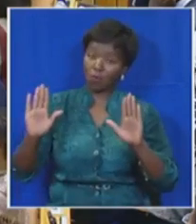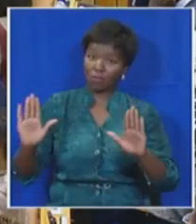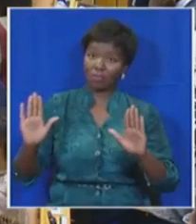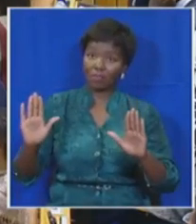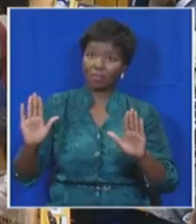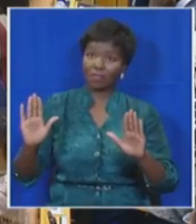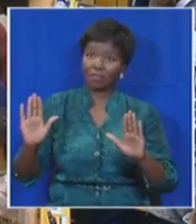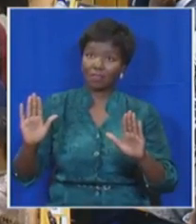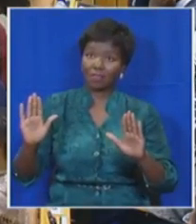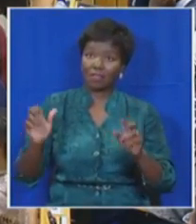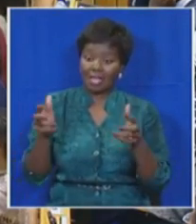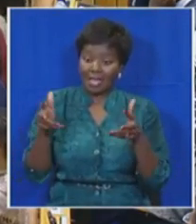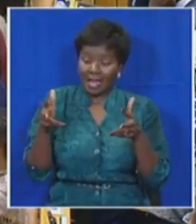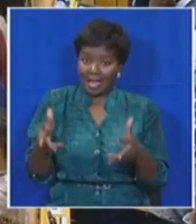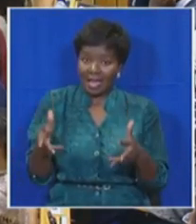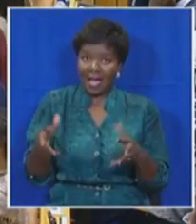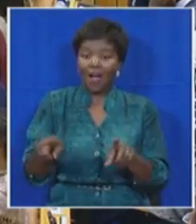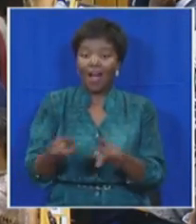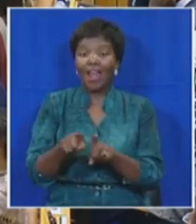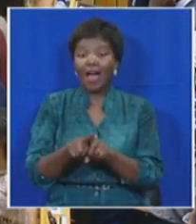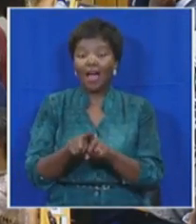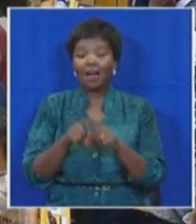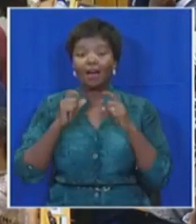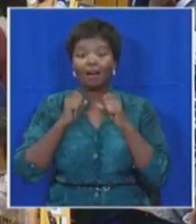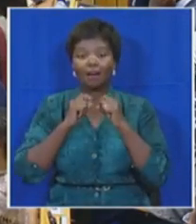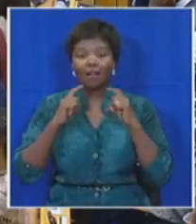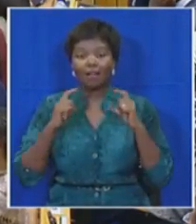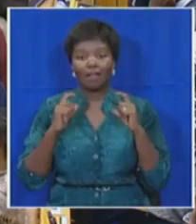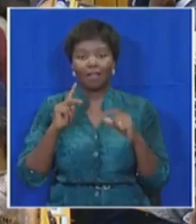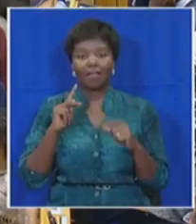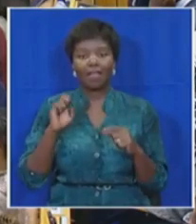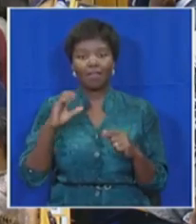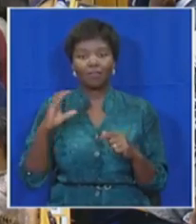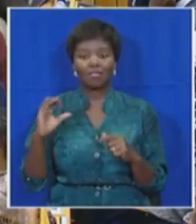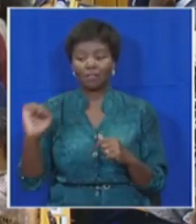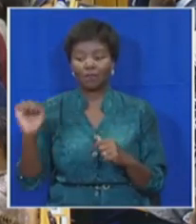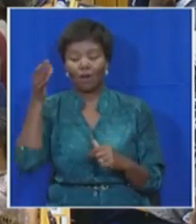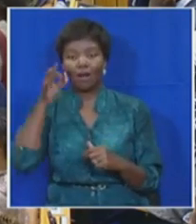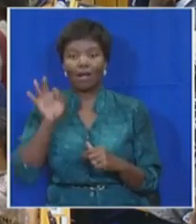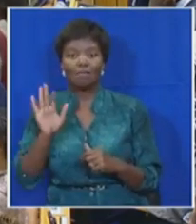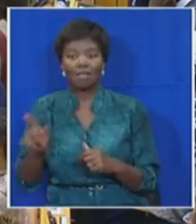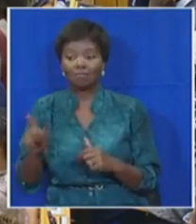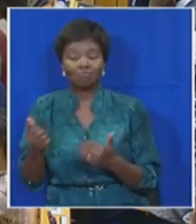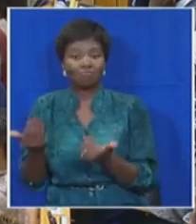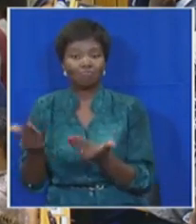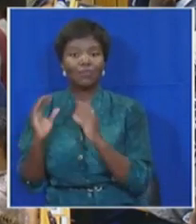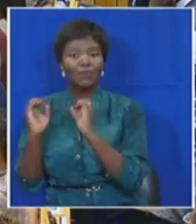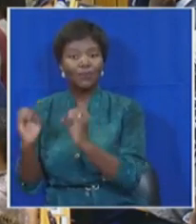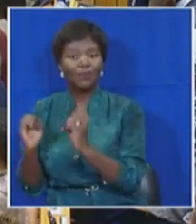that, like KFC in the Northern Cape, her government doesn't deliver.